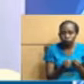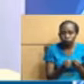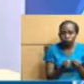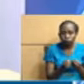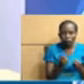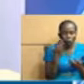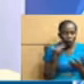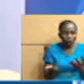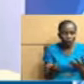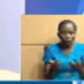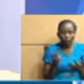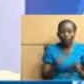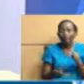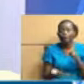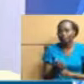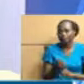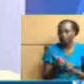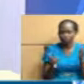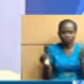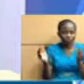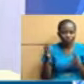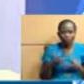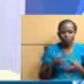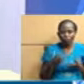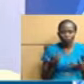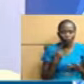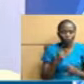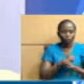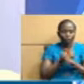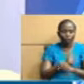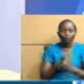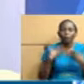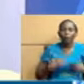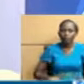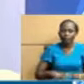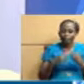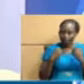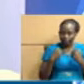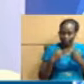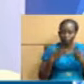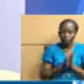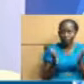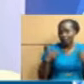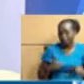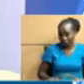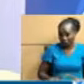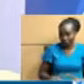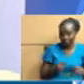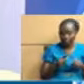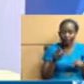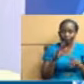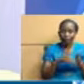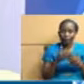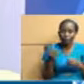in order to achieve greater good, or at least protect the public's health, then those frameworks